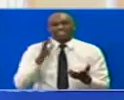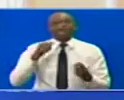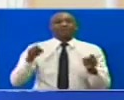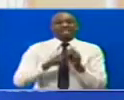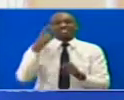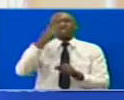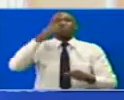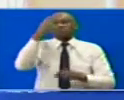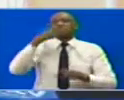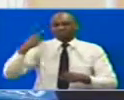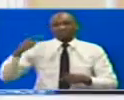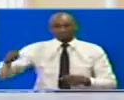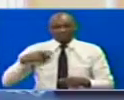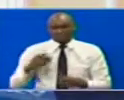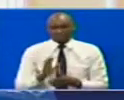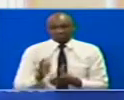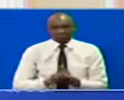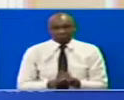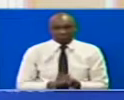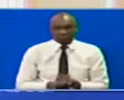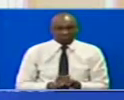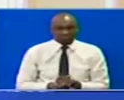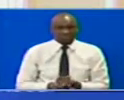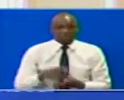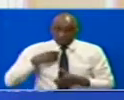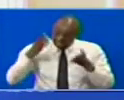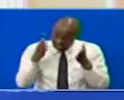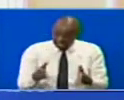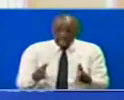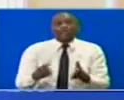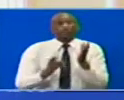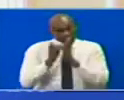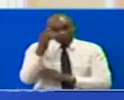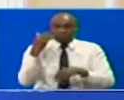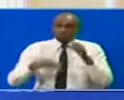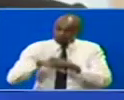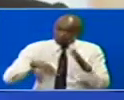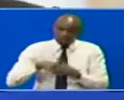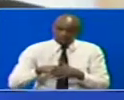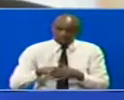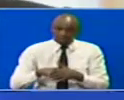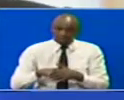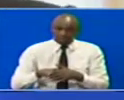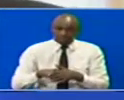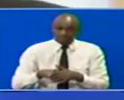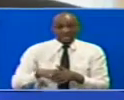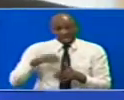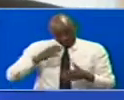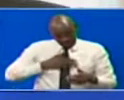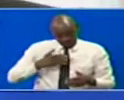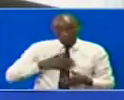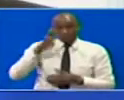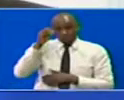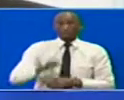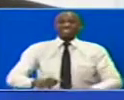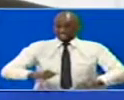fimbo ya kutandikana. Hapana, tuko hapa juu ya kutengeneza soka, mpira. On his side, Muhoroni